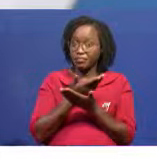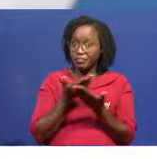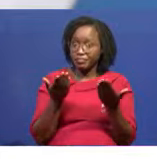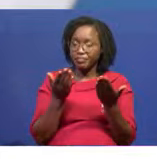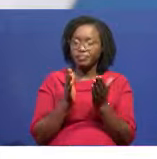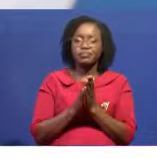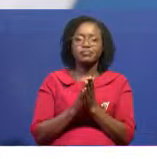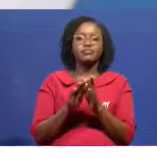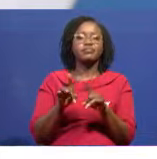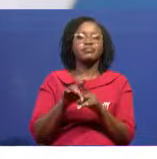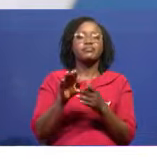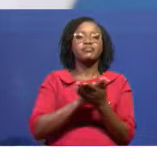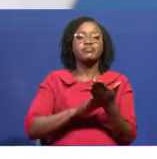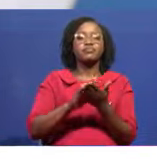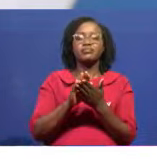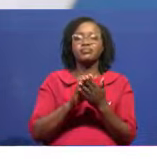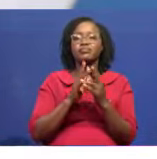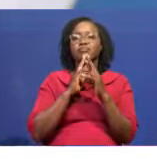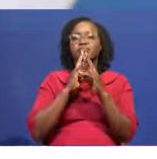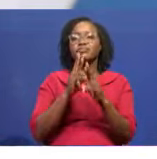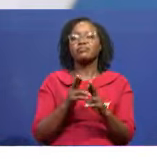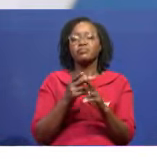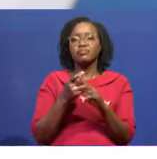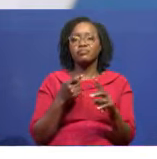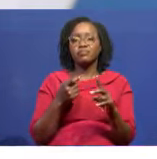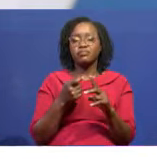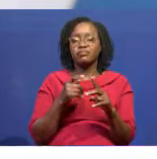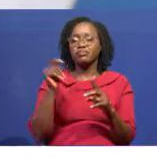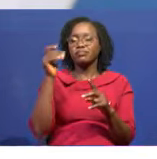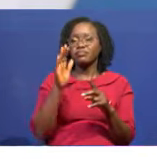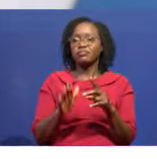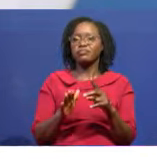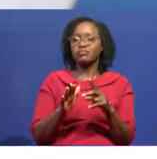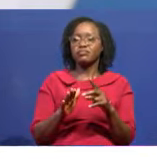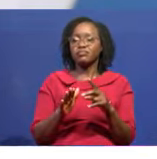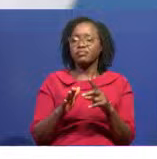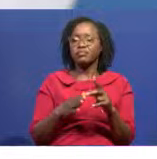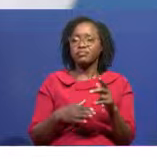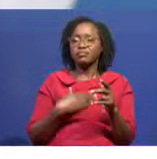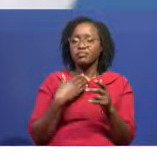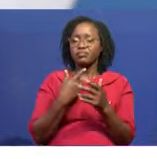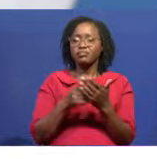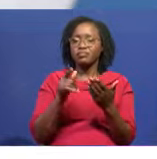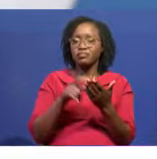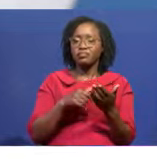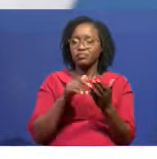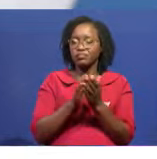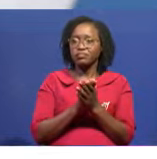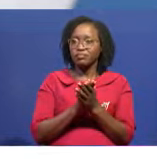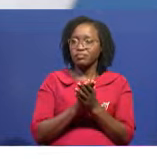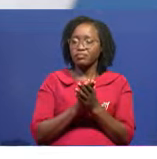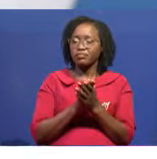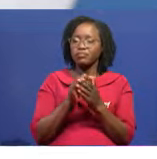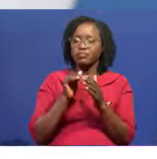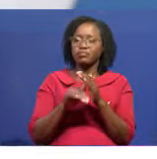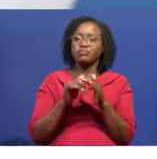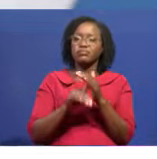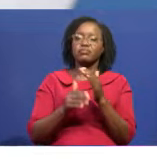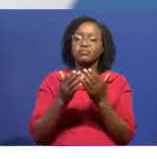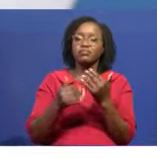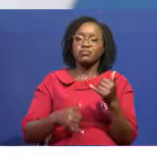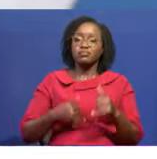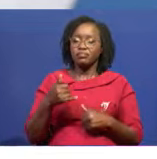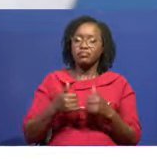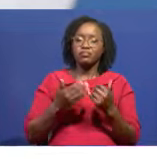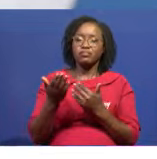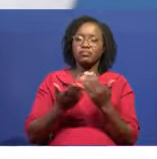and based on the feedback that we got from both the Kenyan people who are visiting these hospitals, and they have actually enjoyed the services